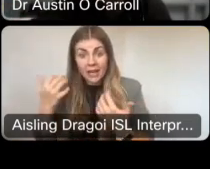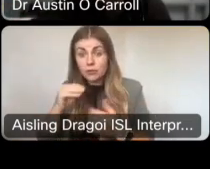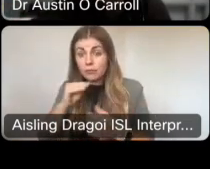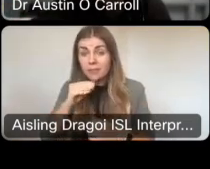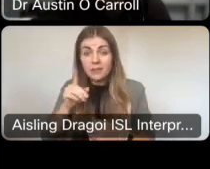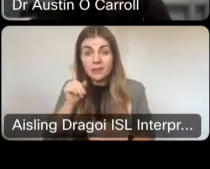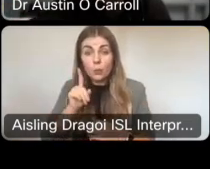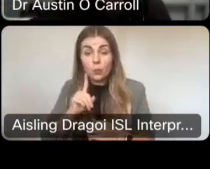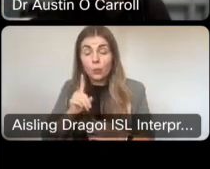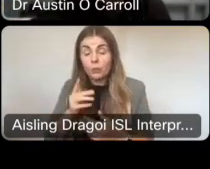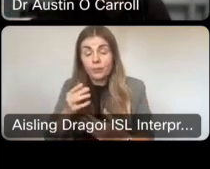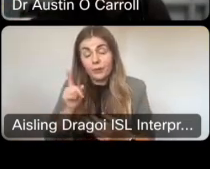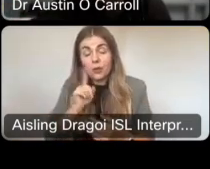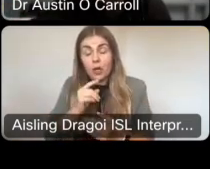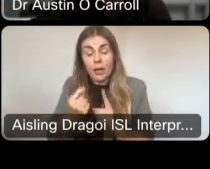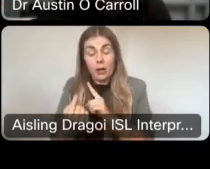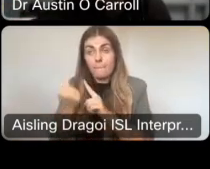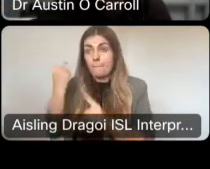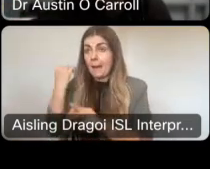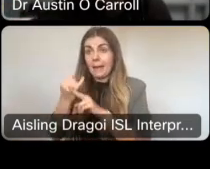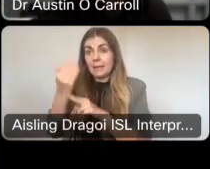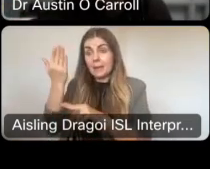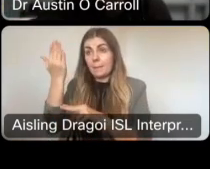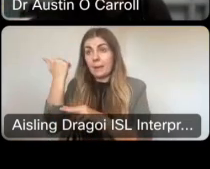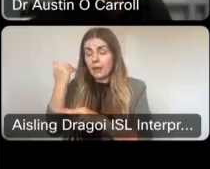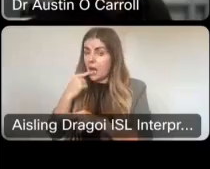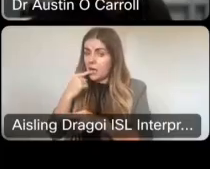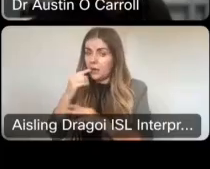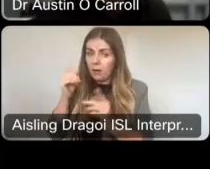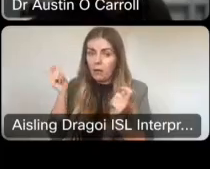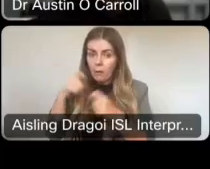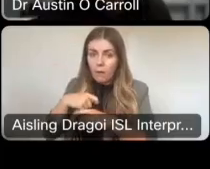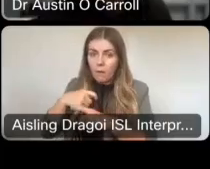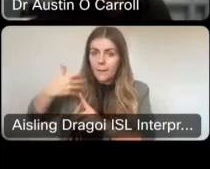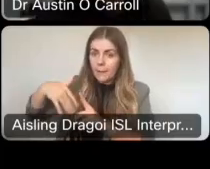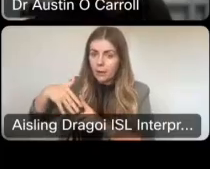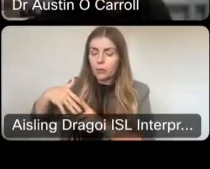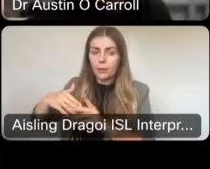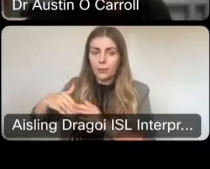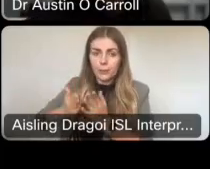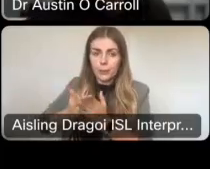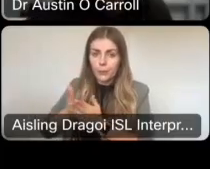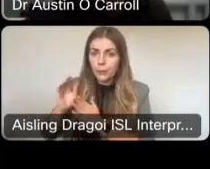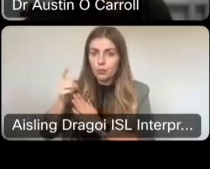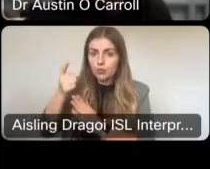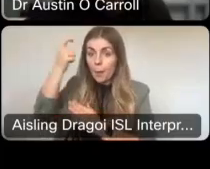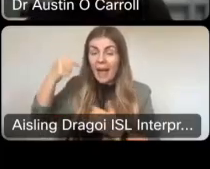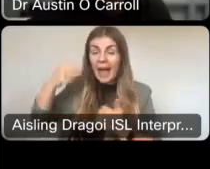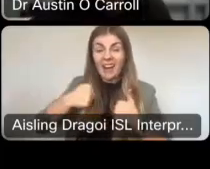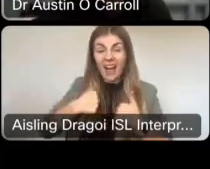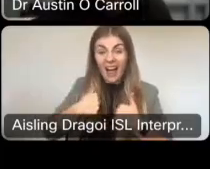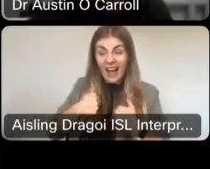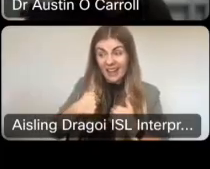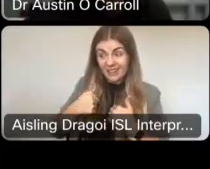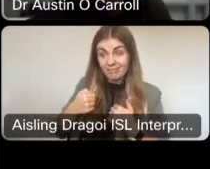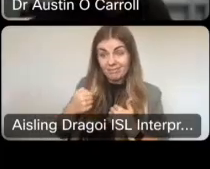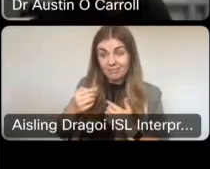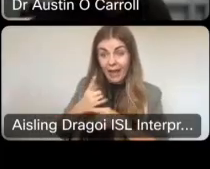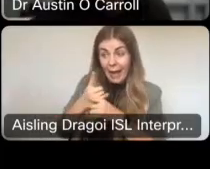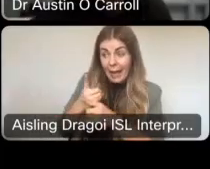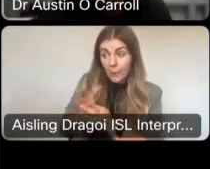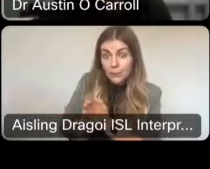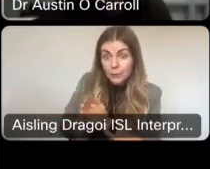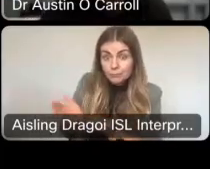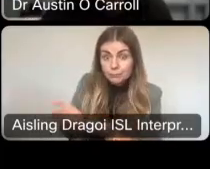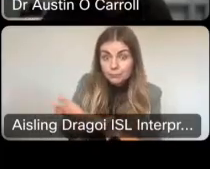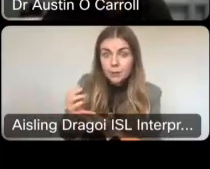the past. She had an incredibly traumatic background. And I, of course, had stimulated that by talking as a parental type figure, which was